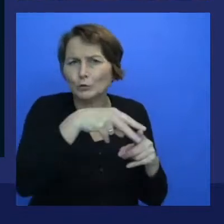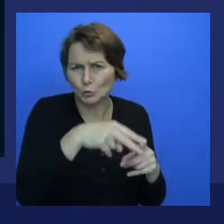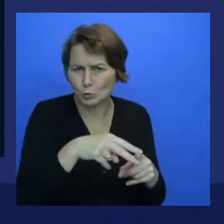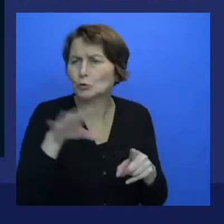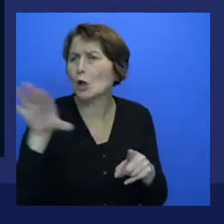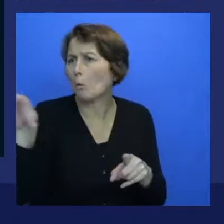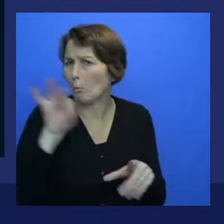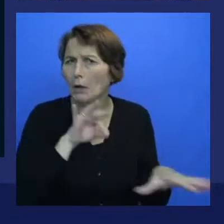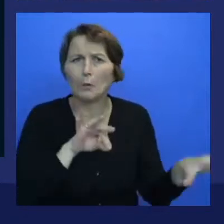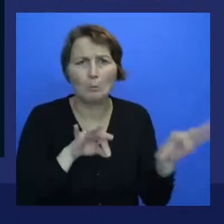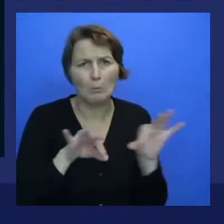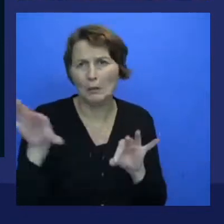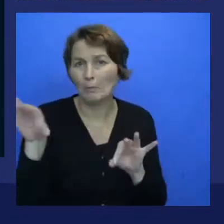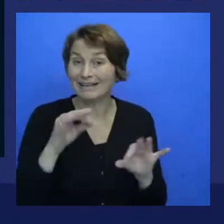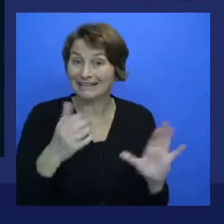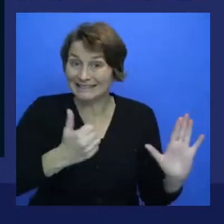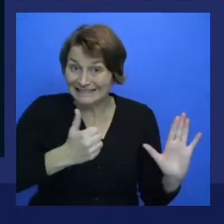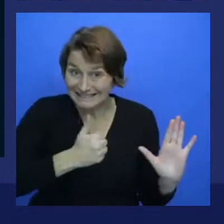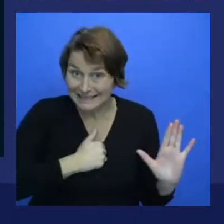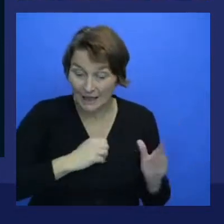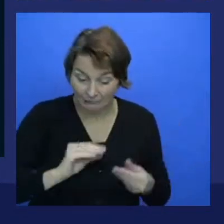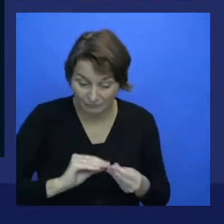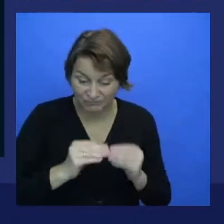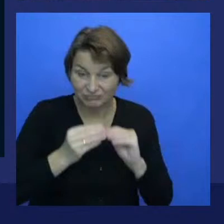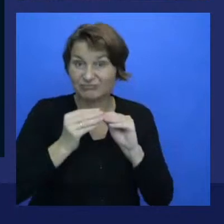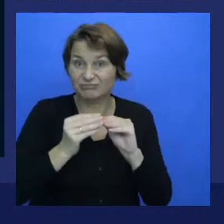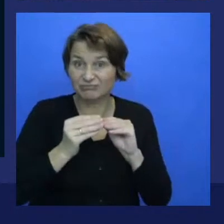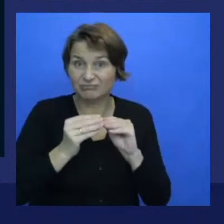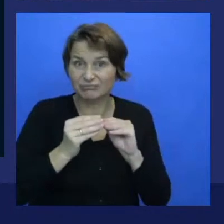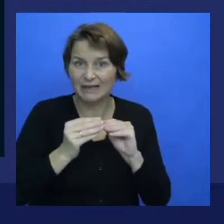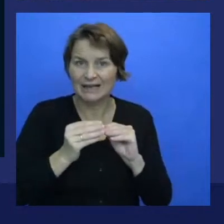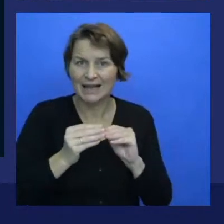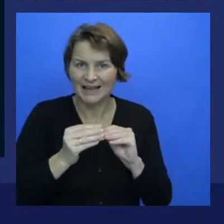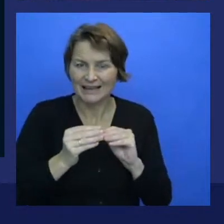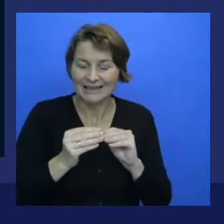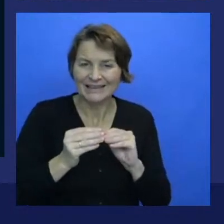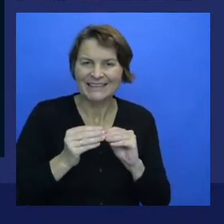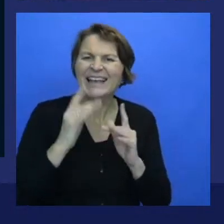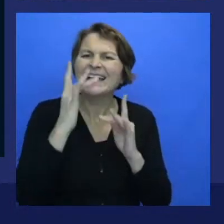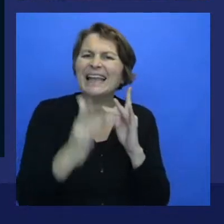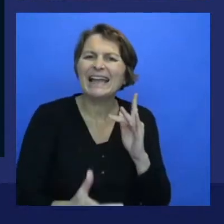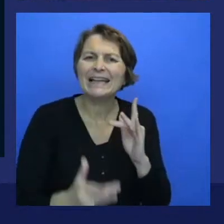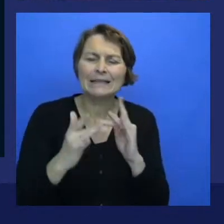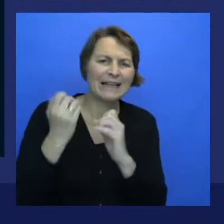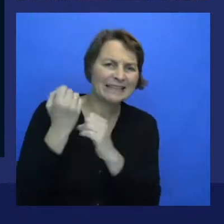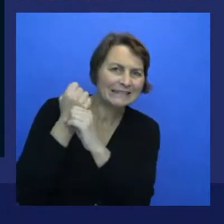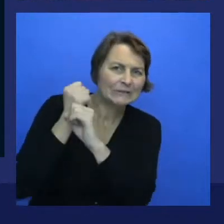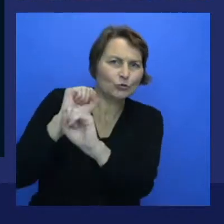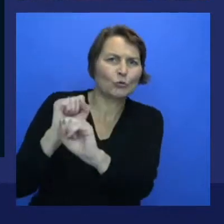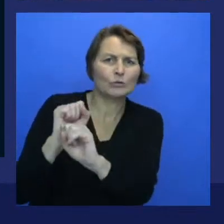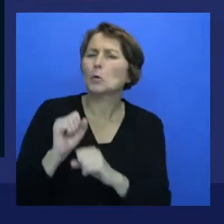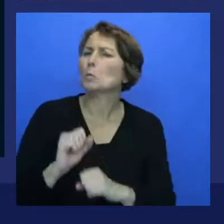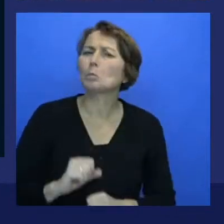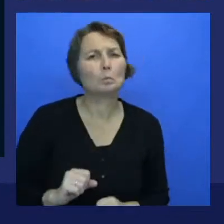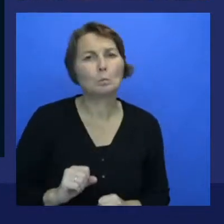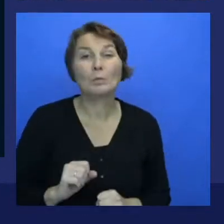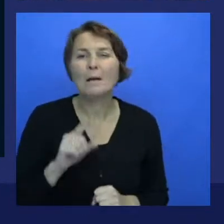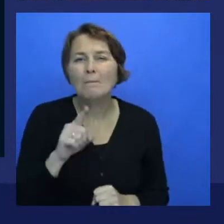that critical to create a custom solution, but for I think more